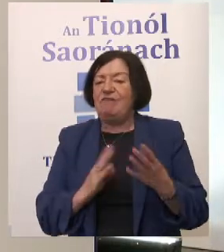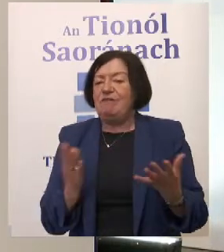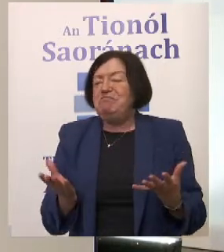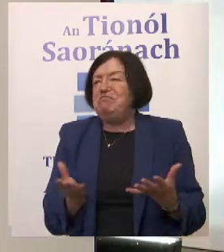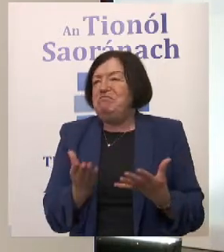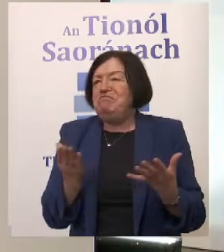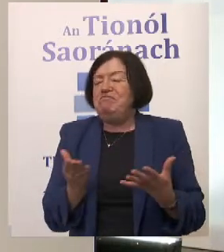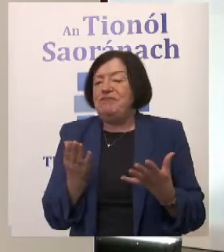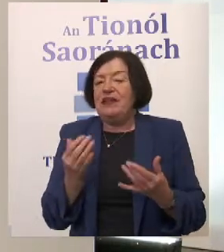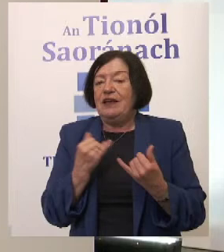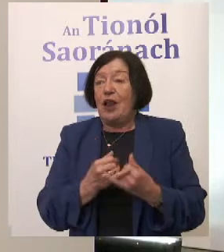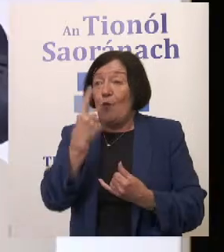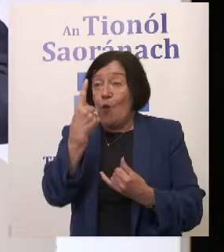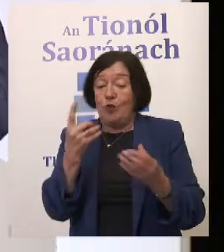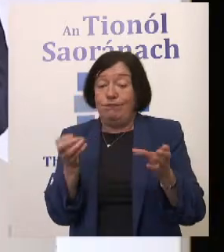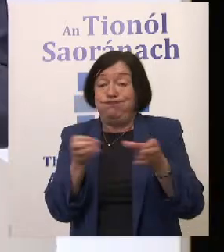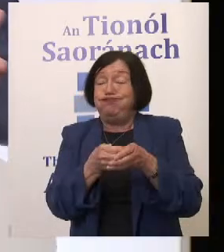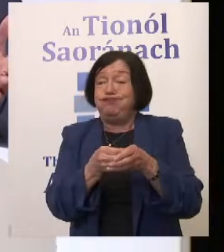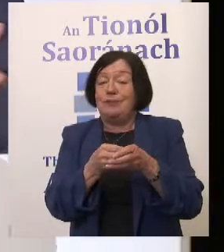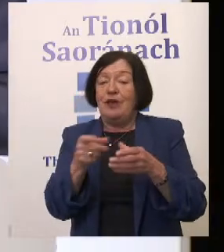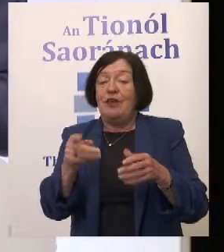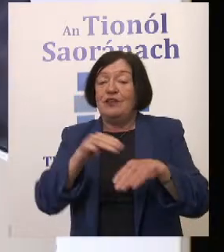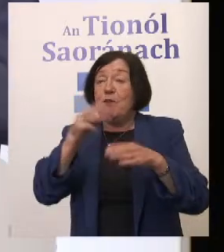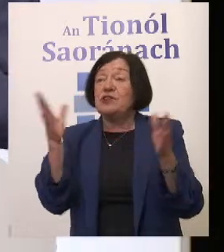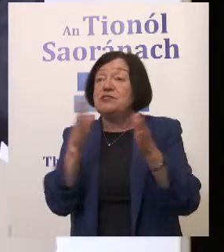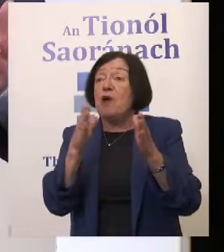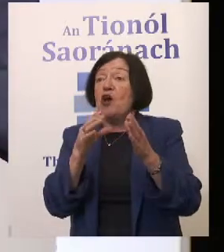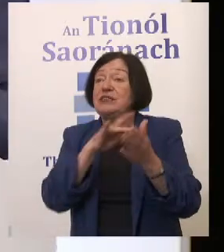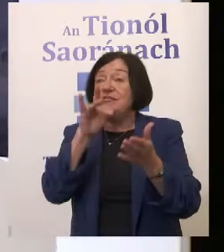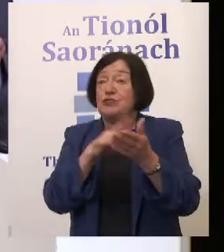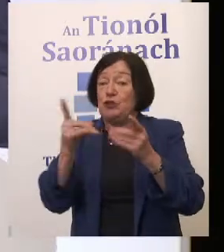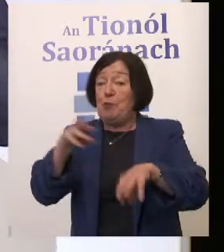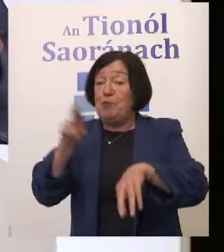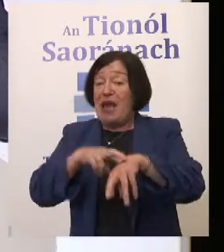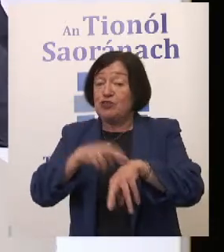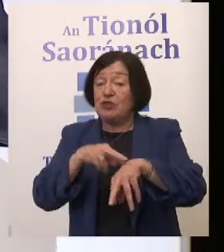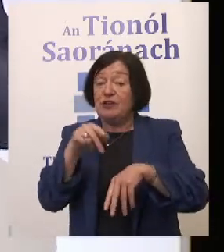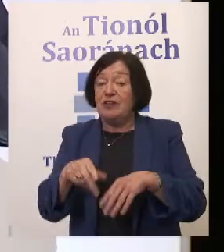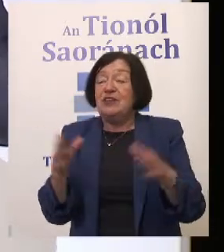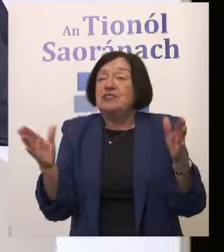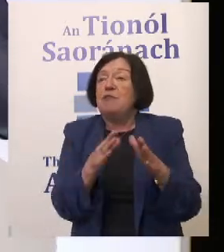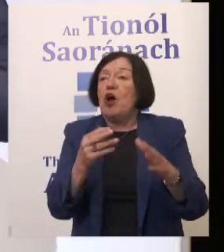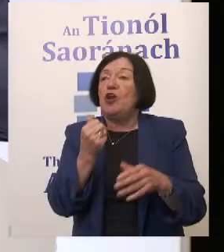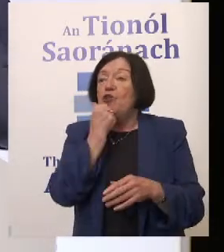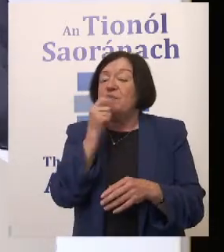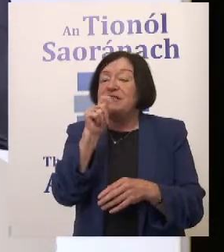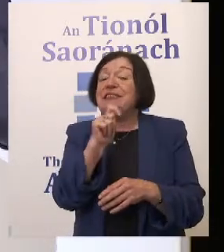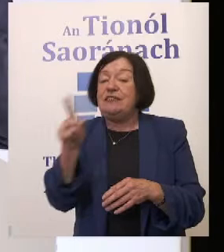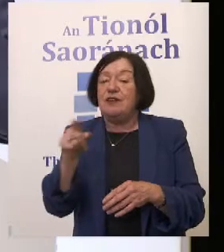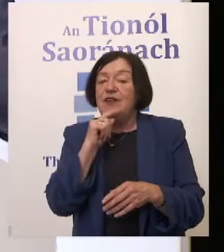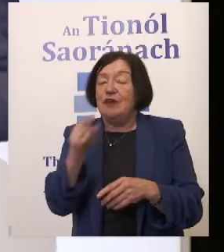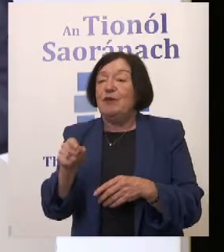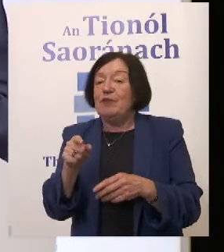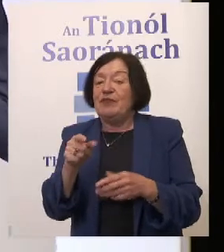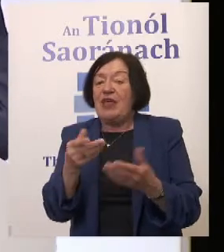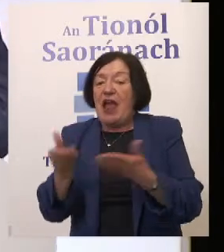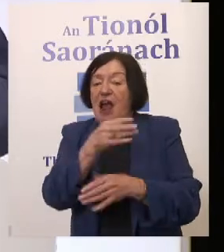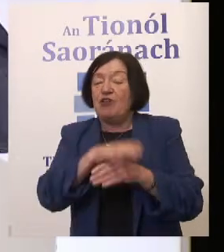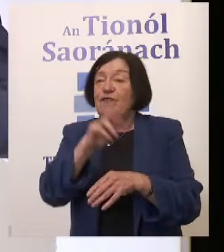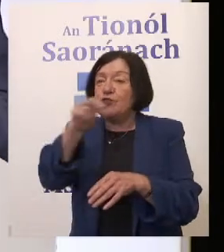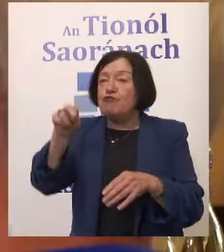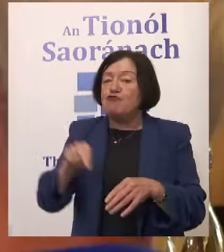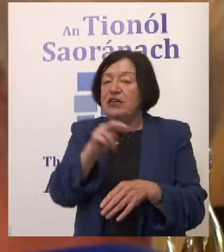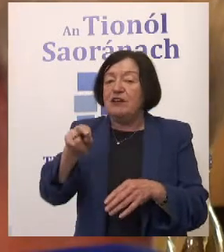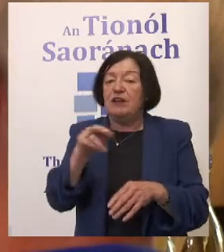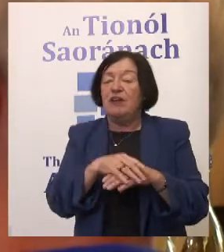ways as a unit. There's much smaller cities that do much better, where there's a smaller number of TDs, but they argue for the region a lot better.